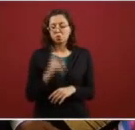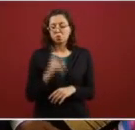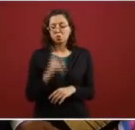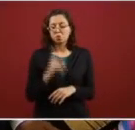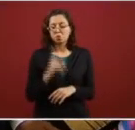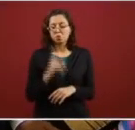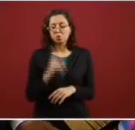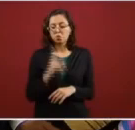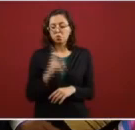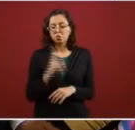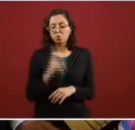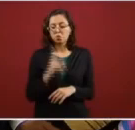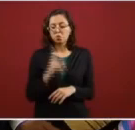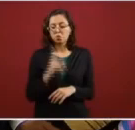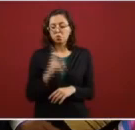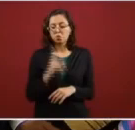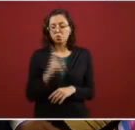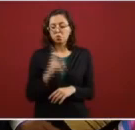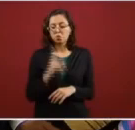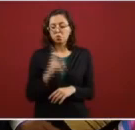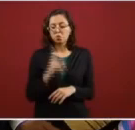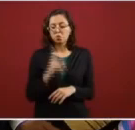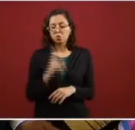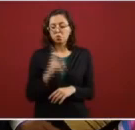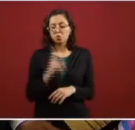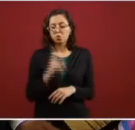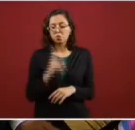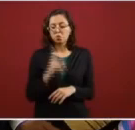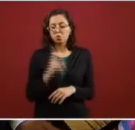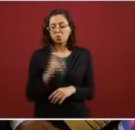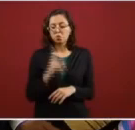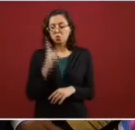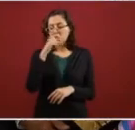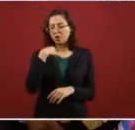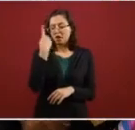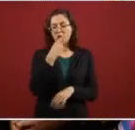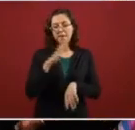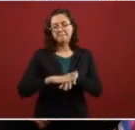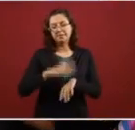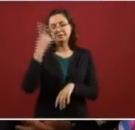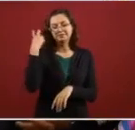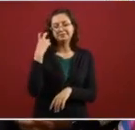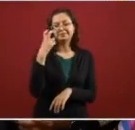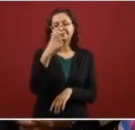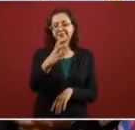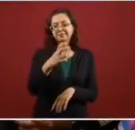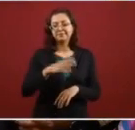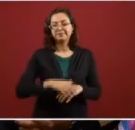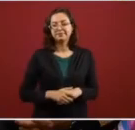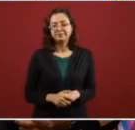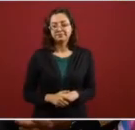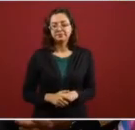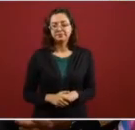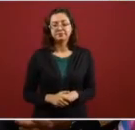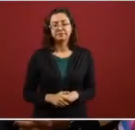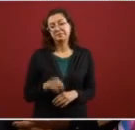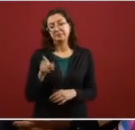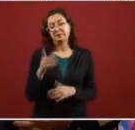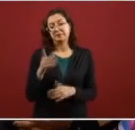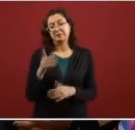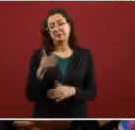to cause us to have another delay for approximately an hour. Tenemos información ahora vía la fuerza